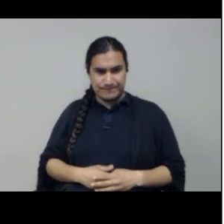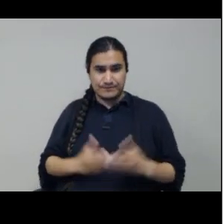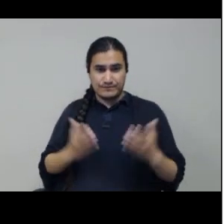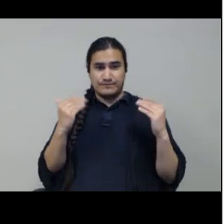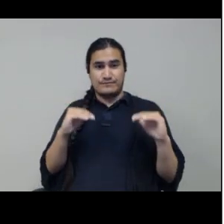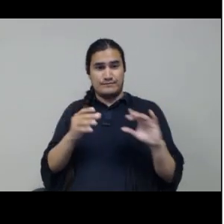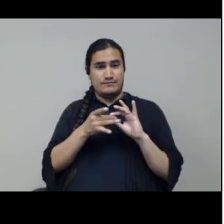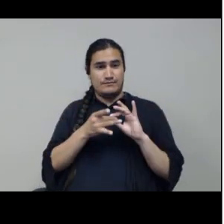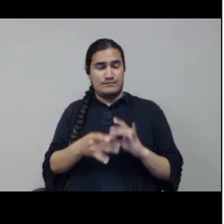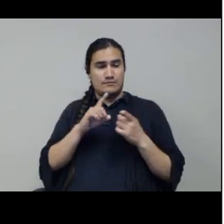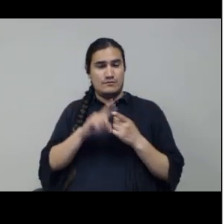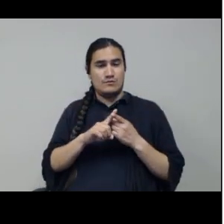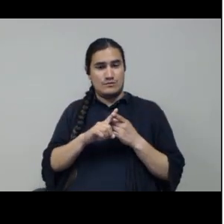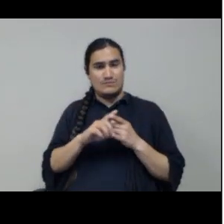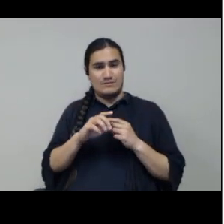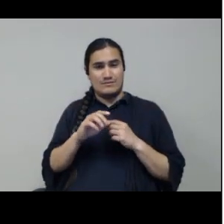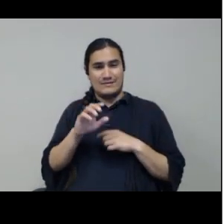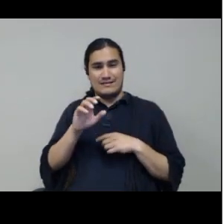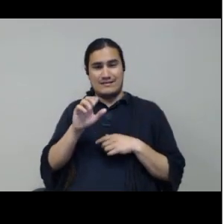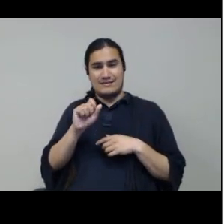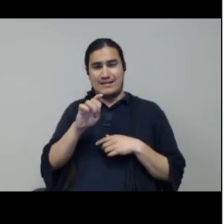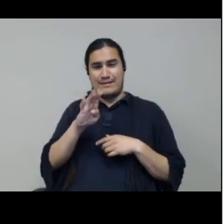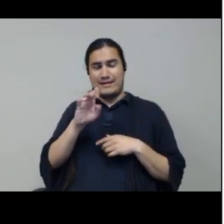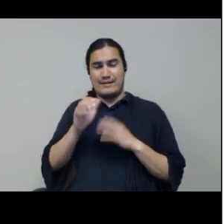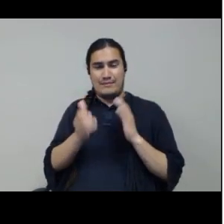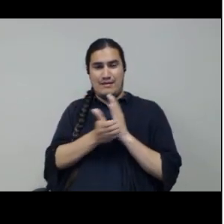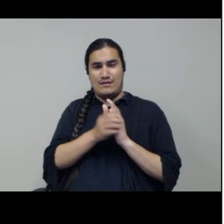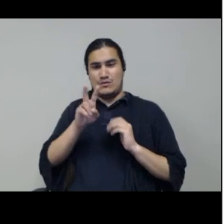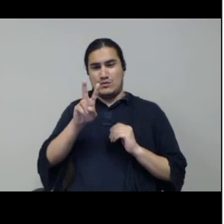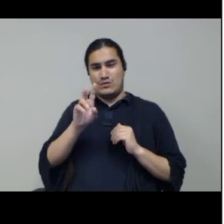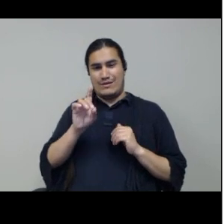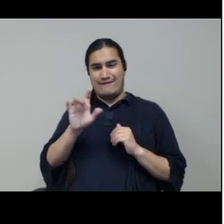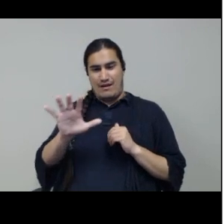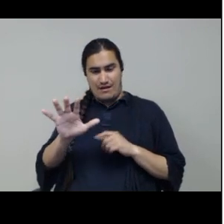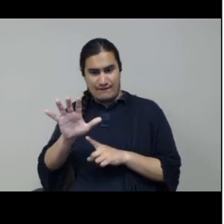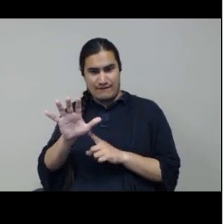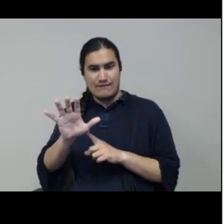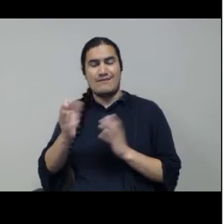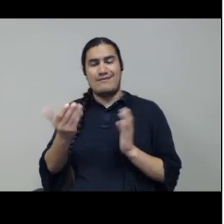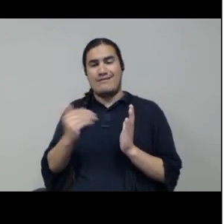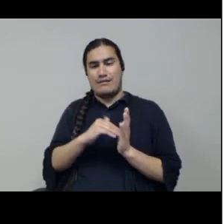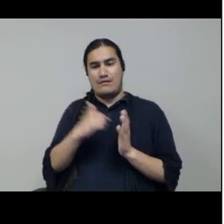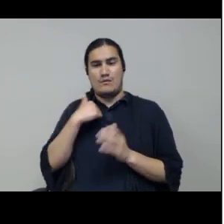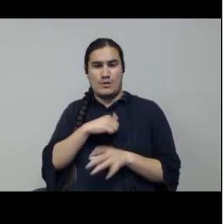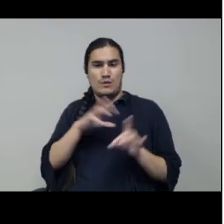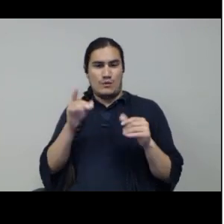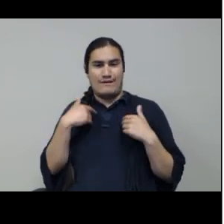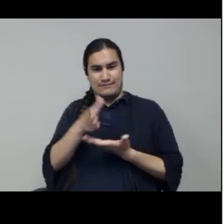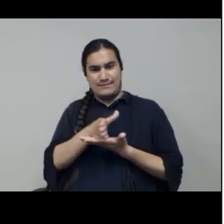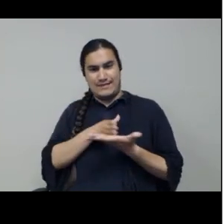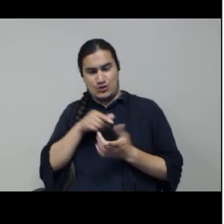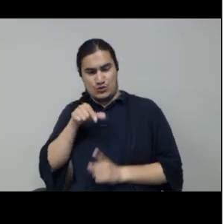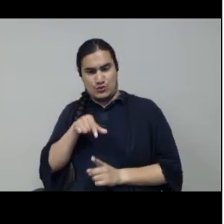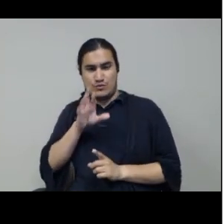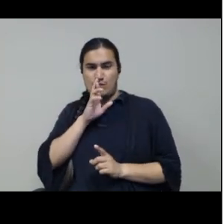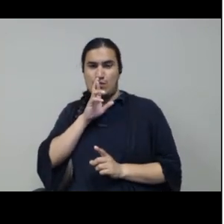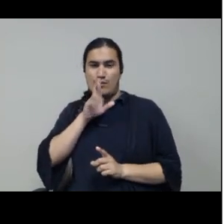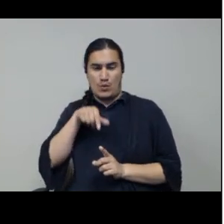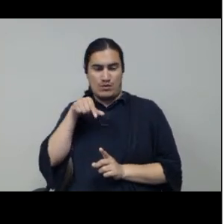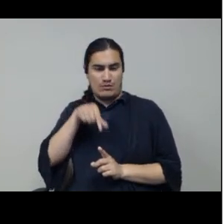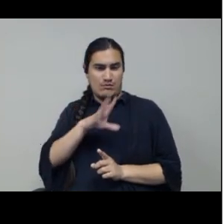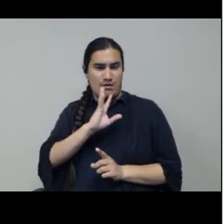Related to the Assembly Bill 285, again, we do have a section in the report that